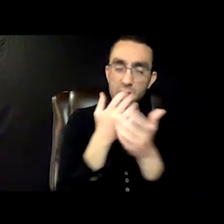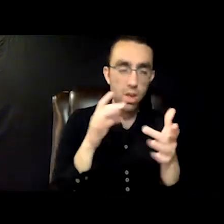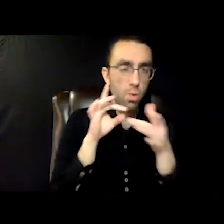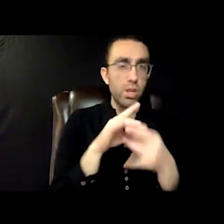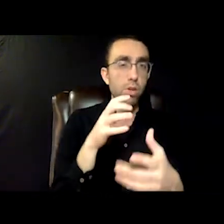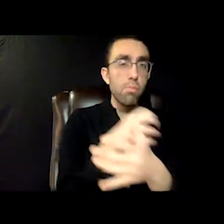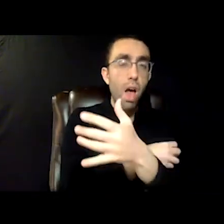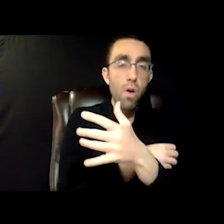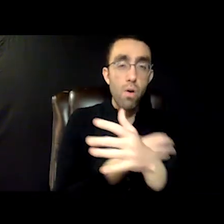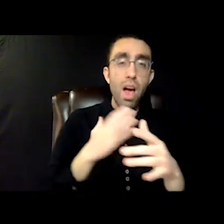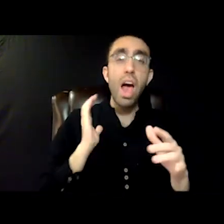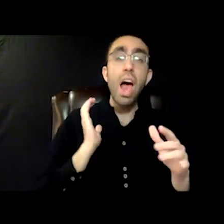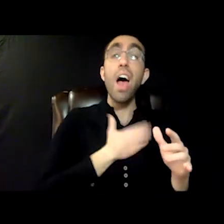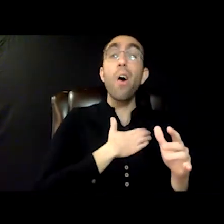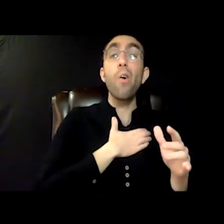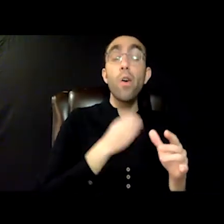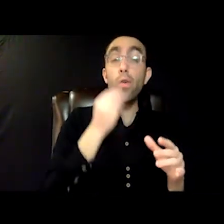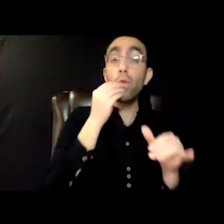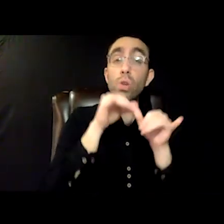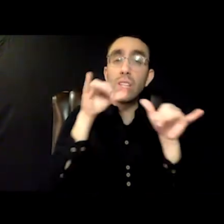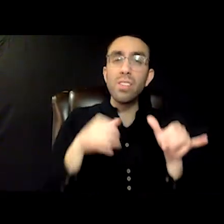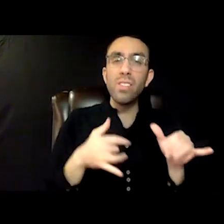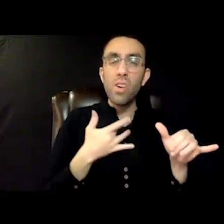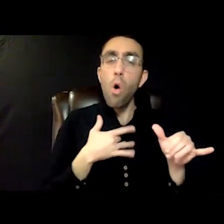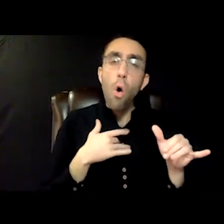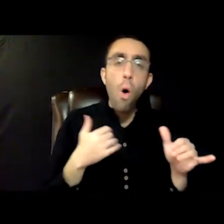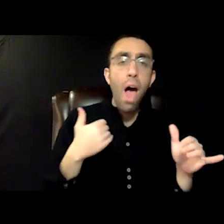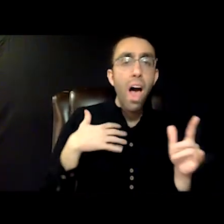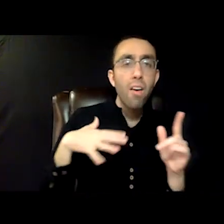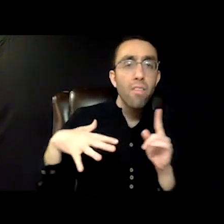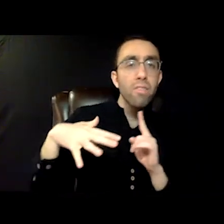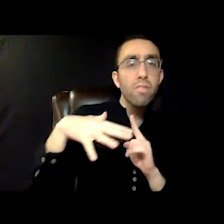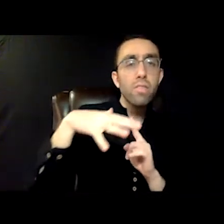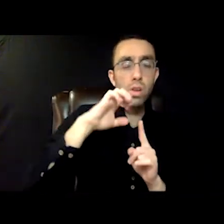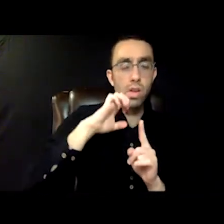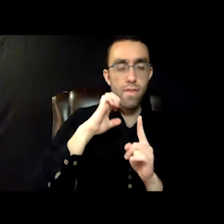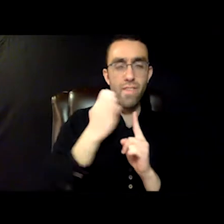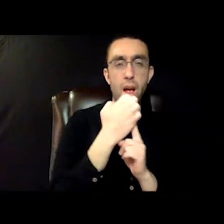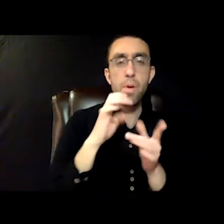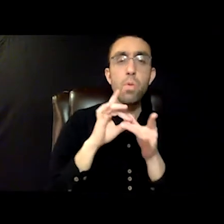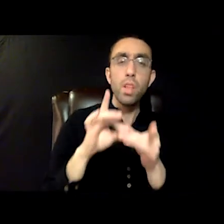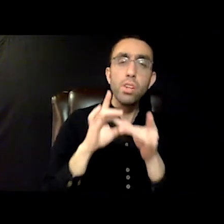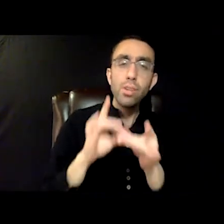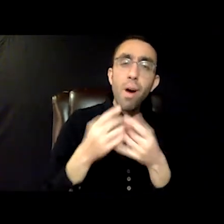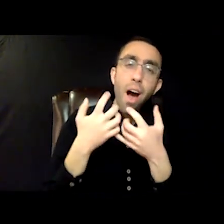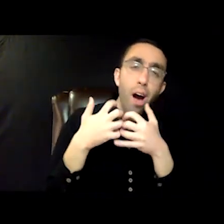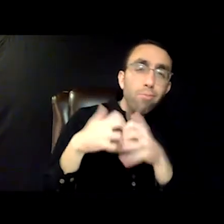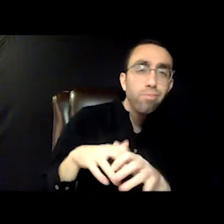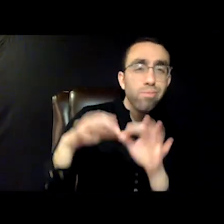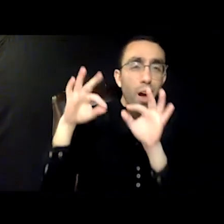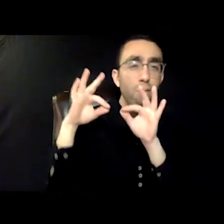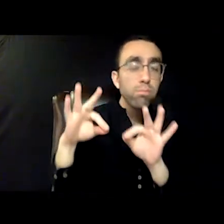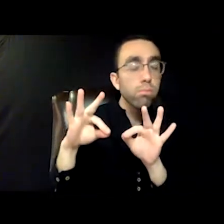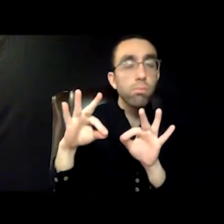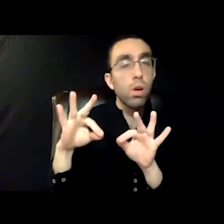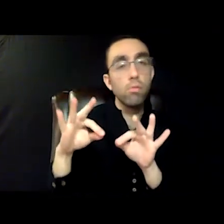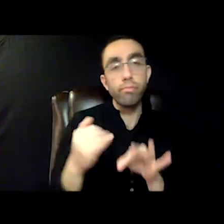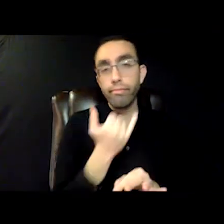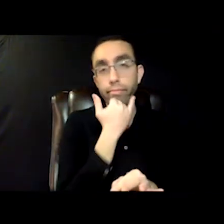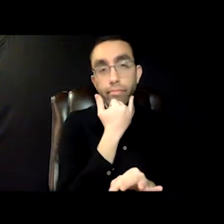as an environmental relationship, which really at best is half the